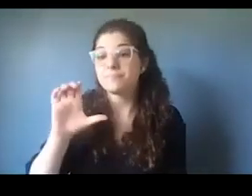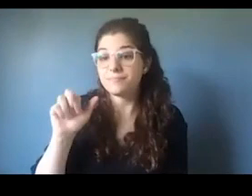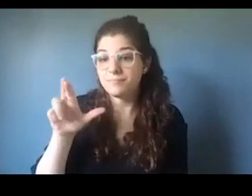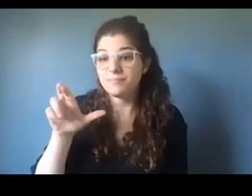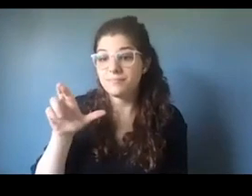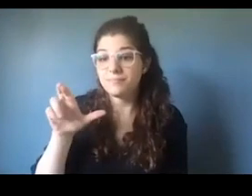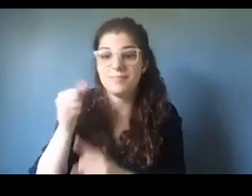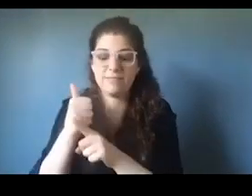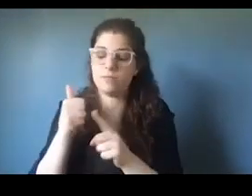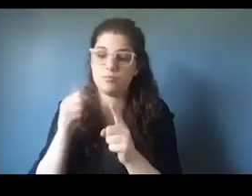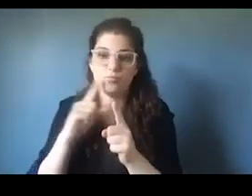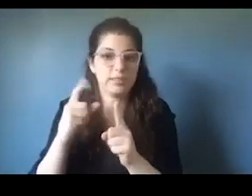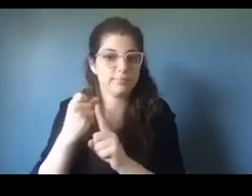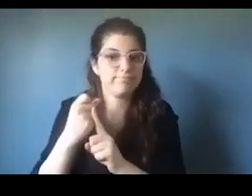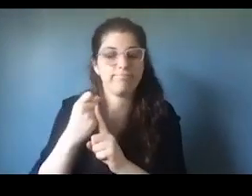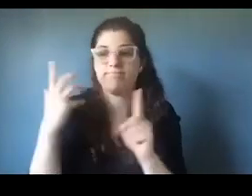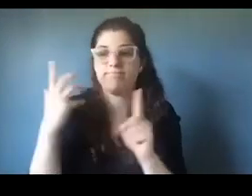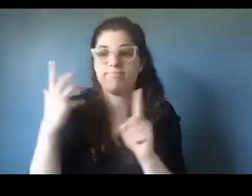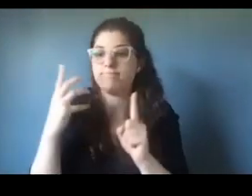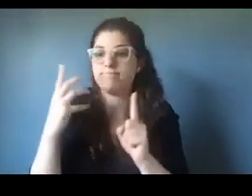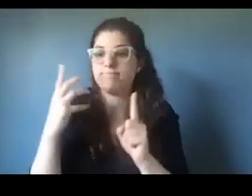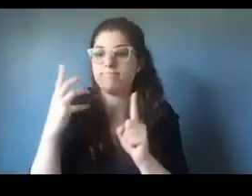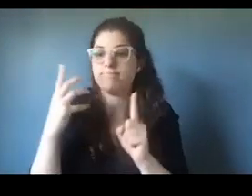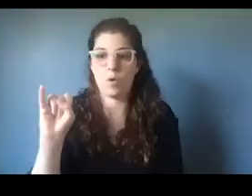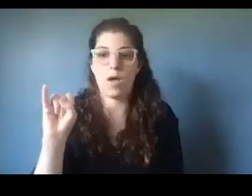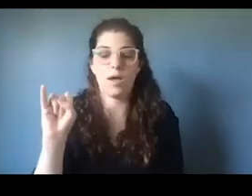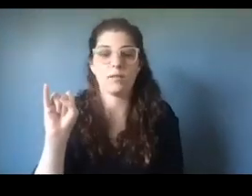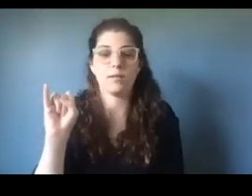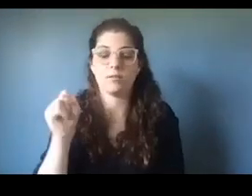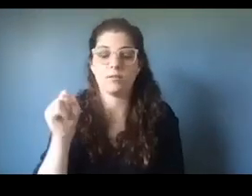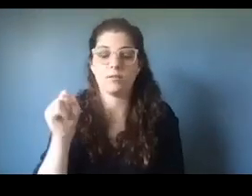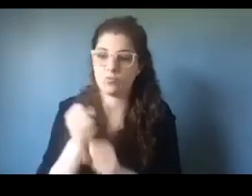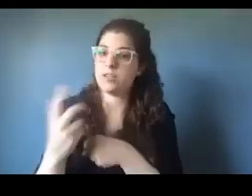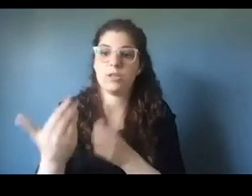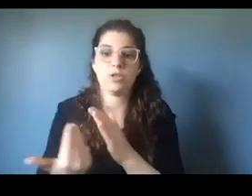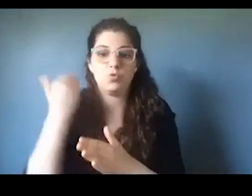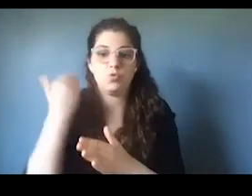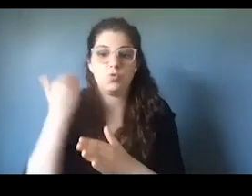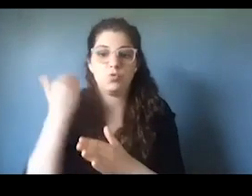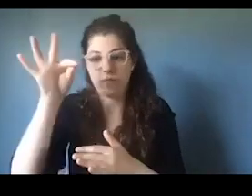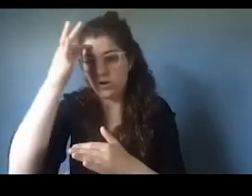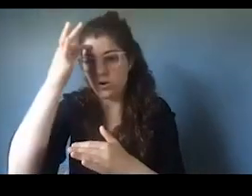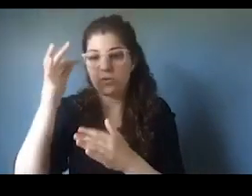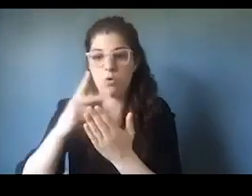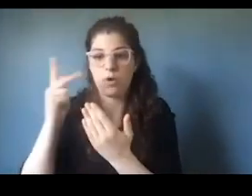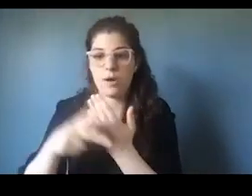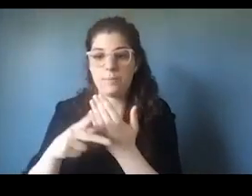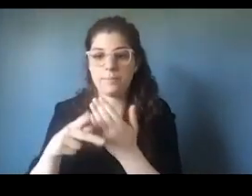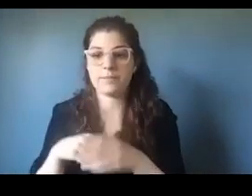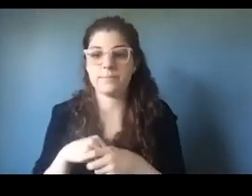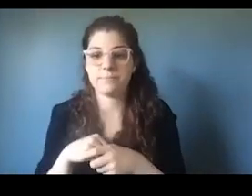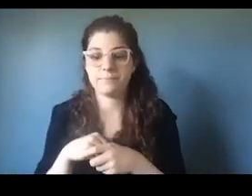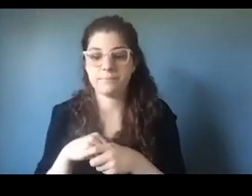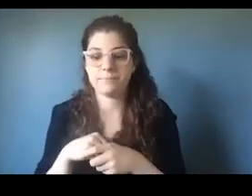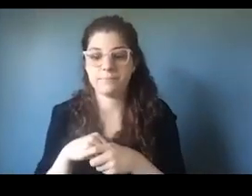expanded UI and created three new federal programs to do that. So the first thing that they did,